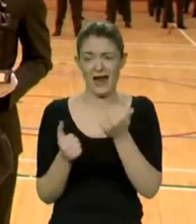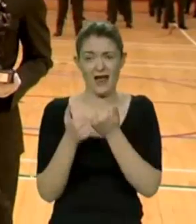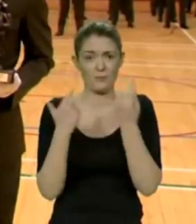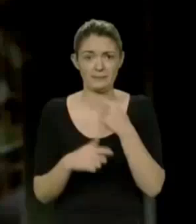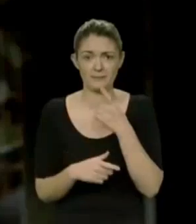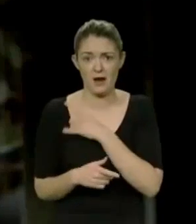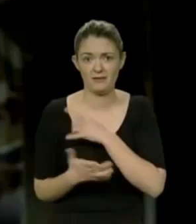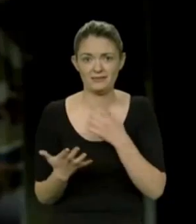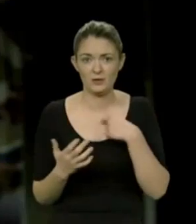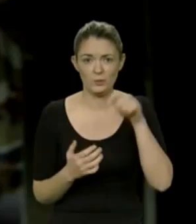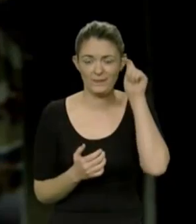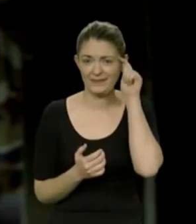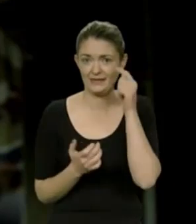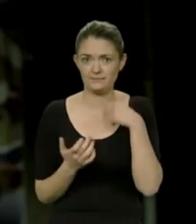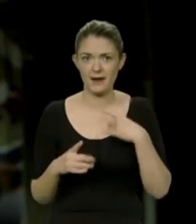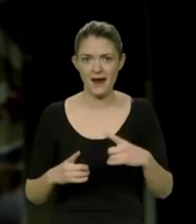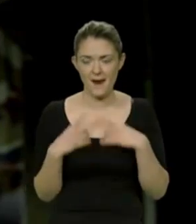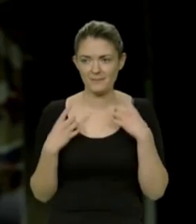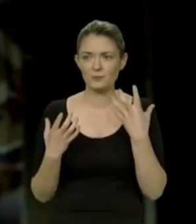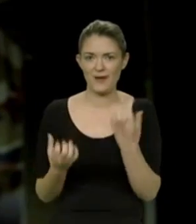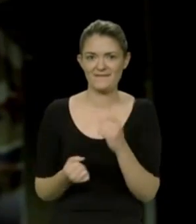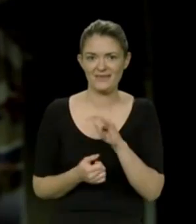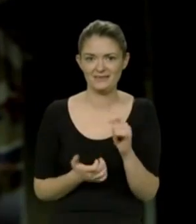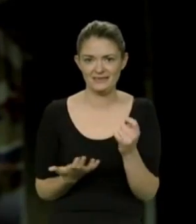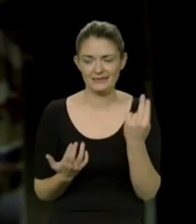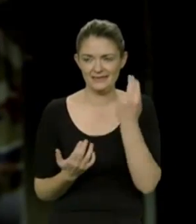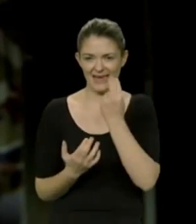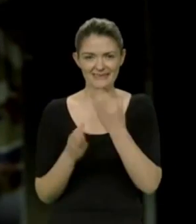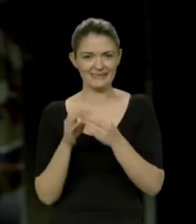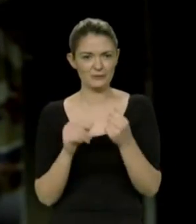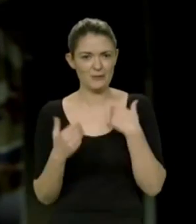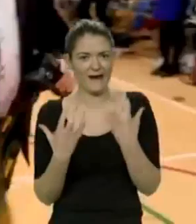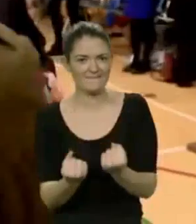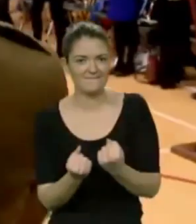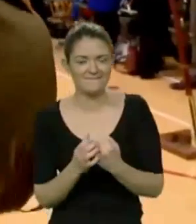it. But kind of happy to have it. It's a nice thing to have too.